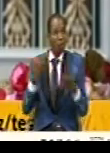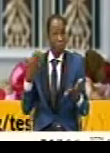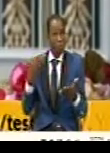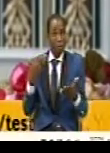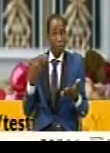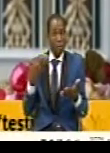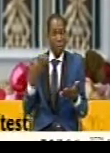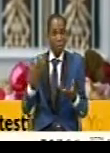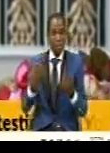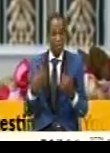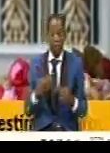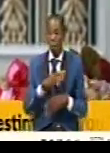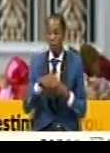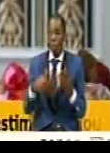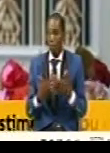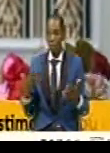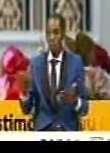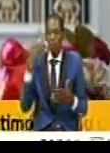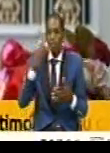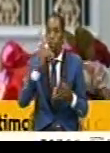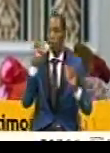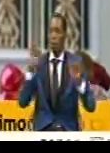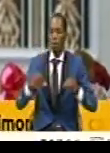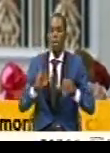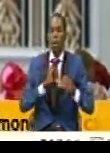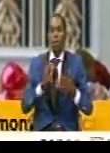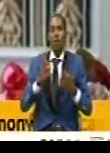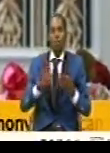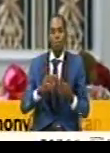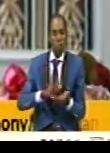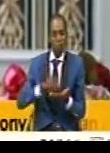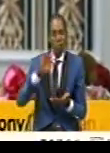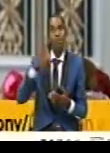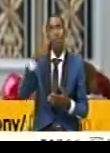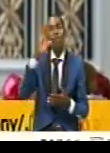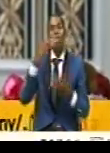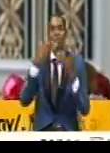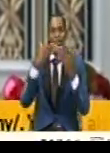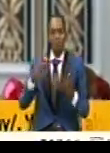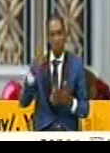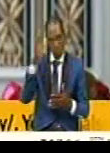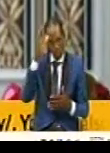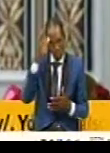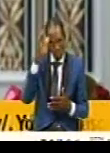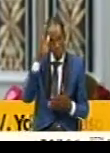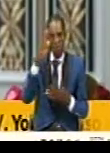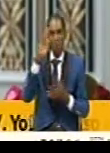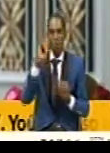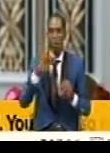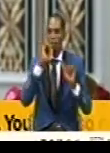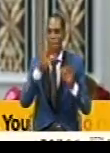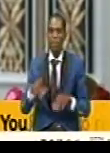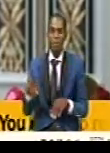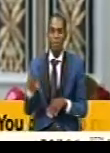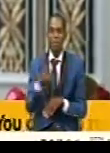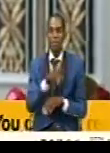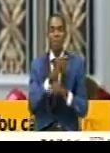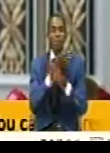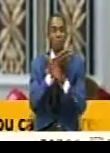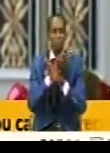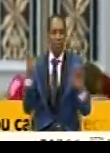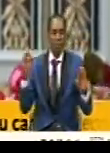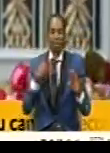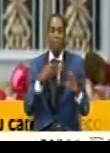I can jump up. Before I came here, this was all impossible. I want to glorify the name of the Lord, and I thank you,